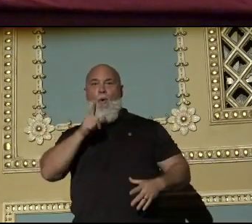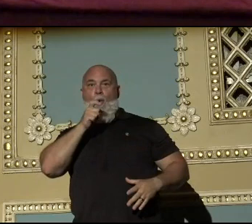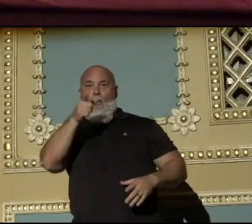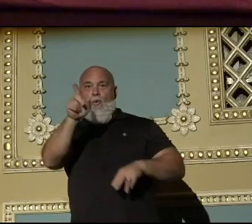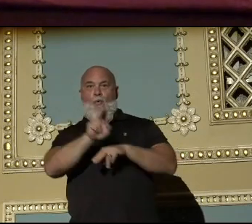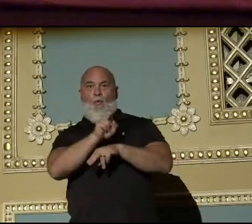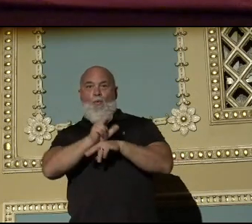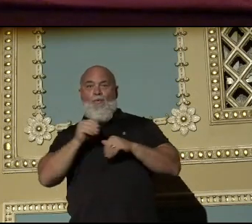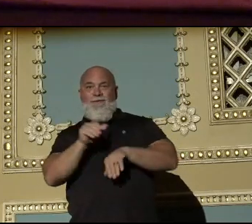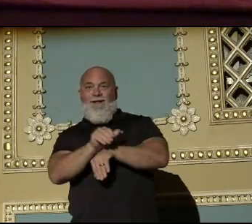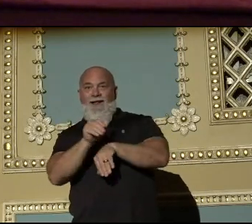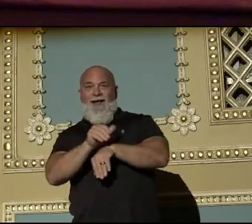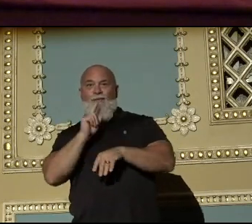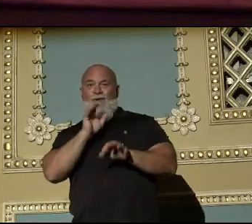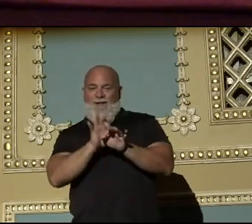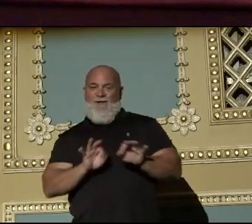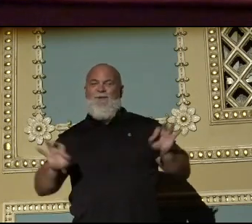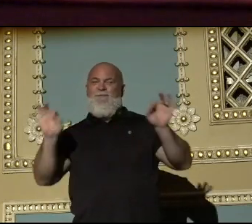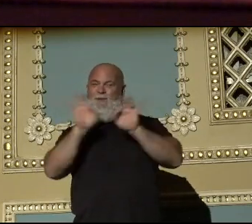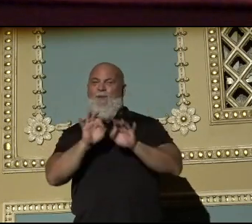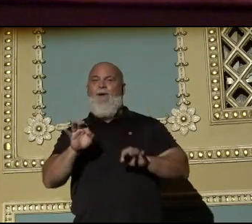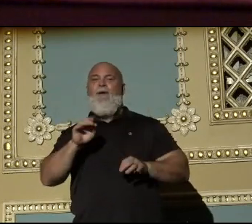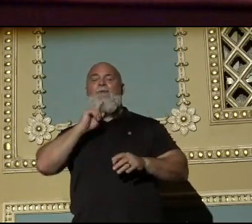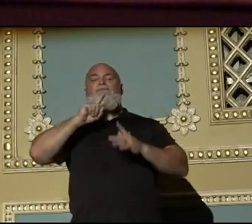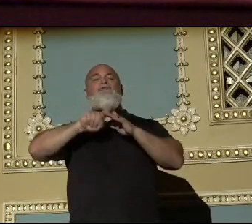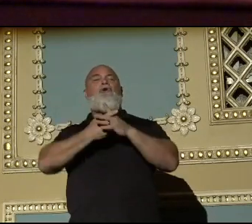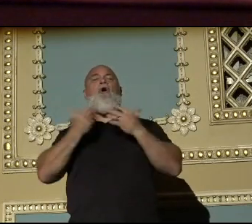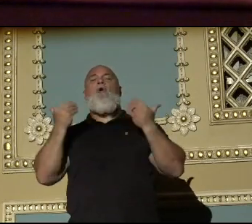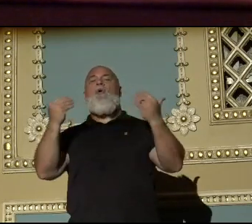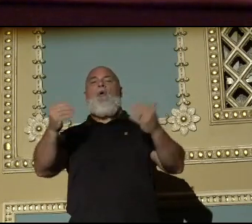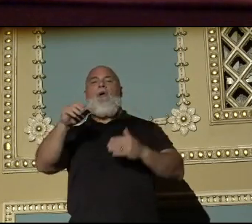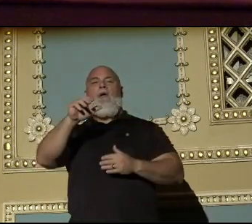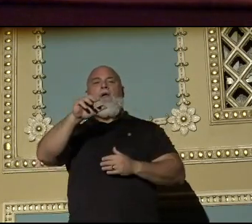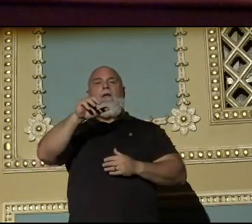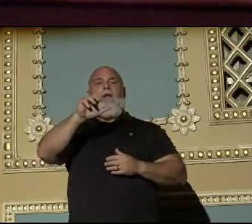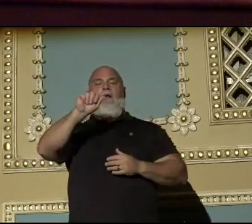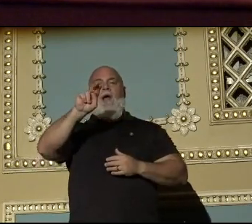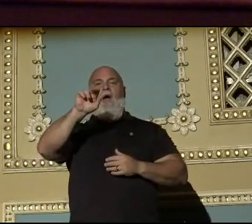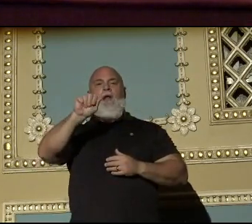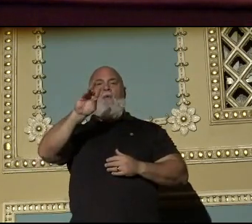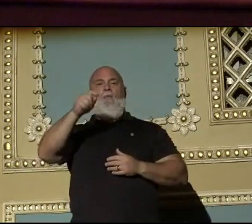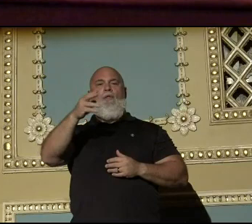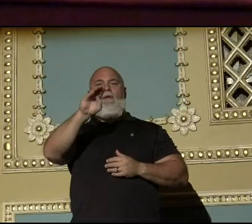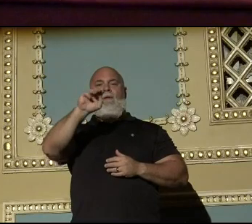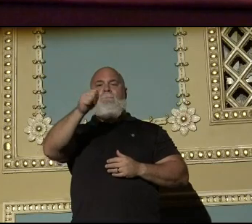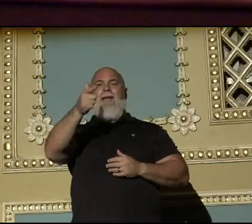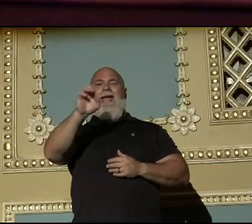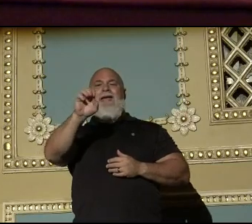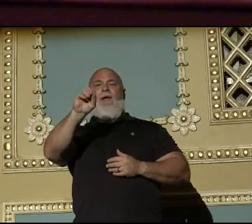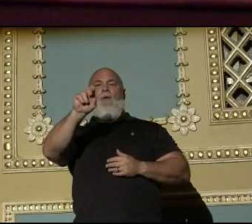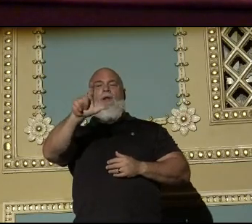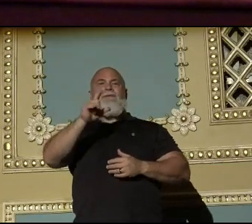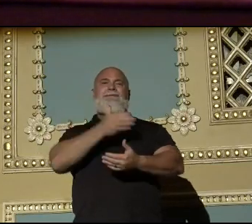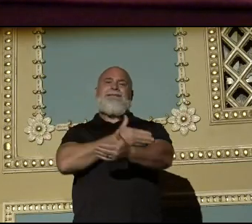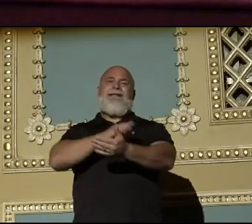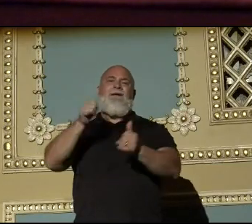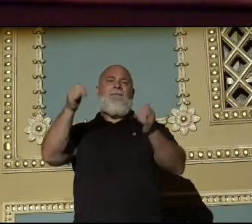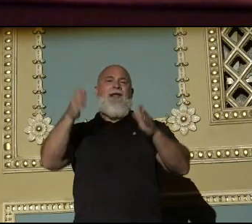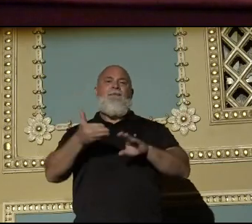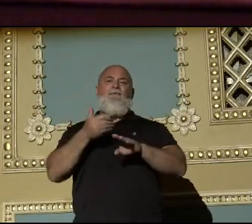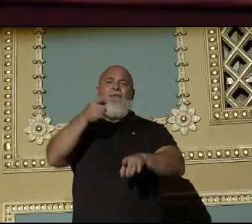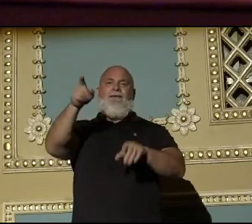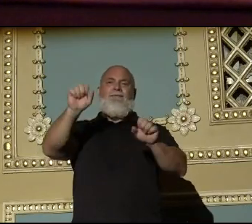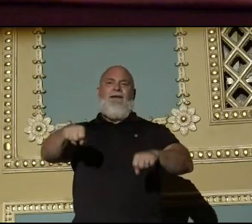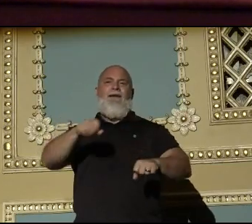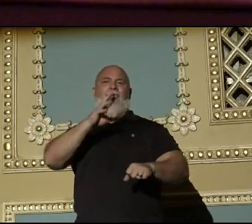wearing tonight. I'm sure it'll be very important. But to kick things off, Annika Worth and Maggie O'Donnell have been singing and playing before they could